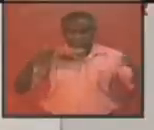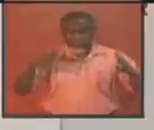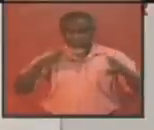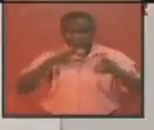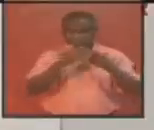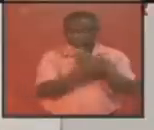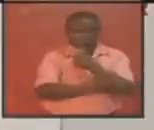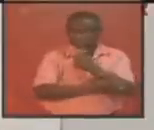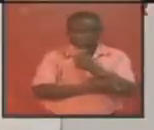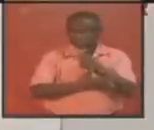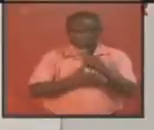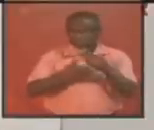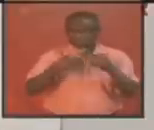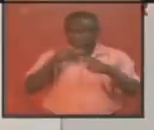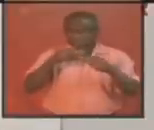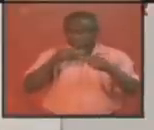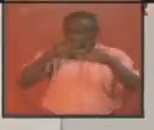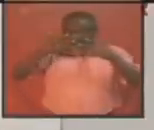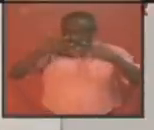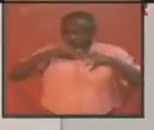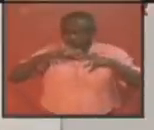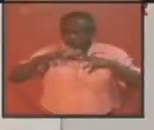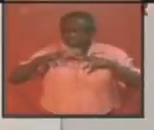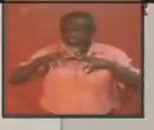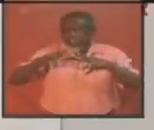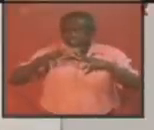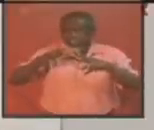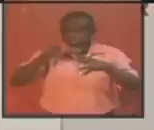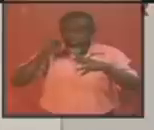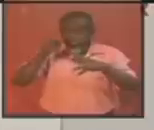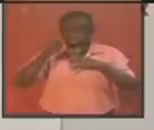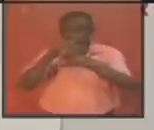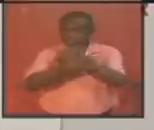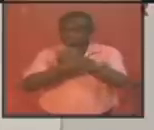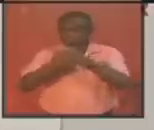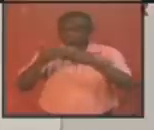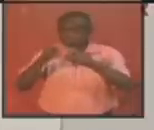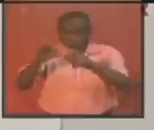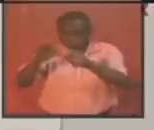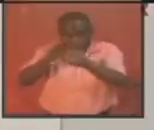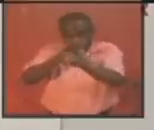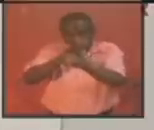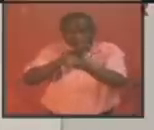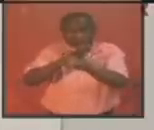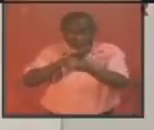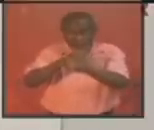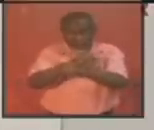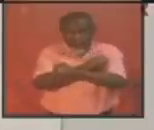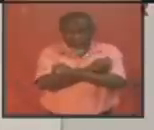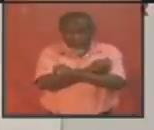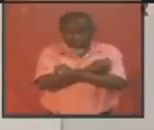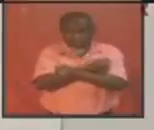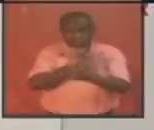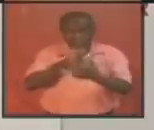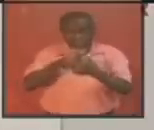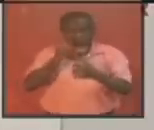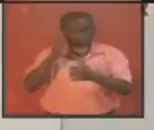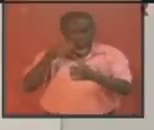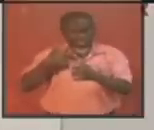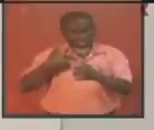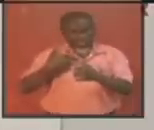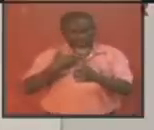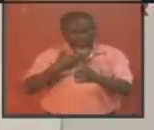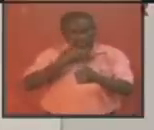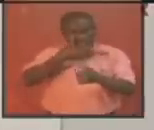begun to satisfy their domestic needs, there will be improved prospects, particularly with the